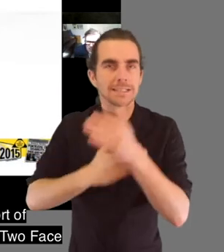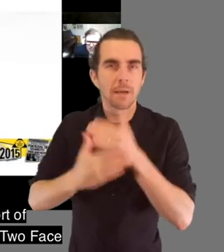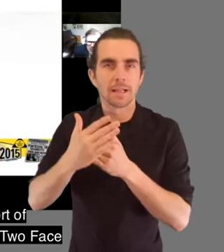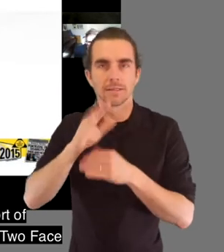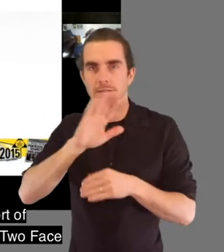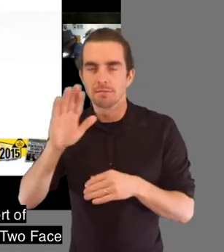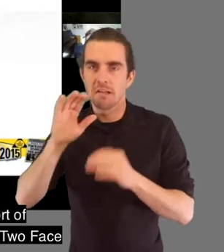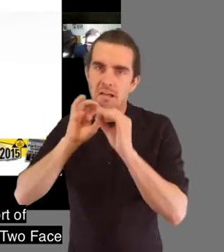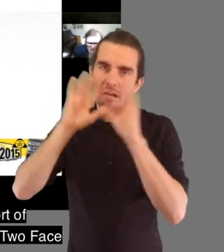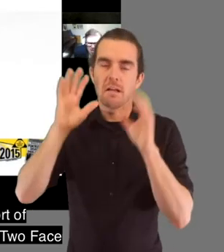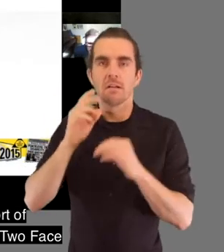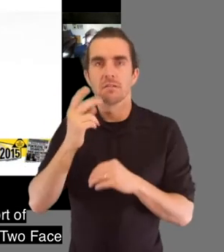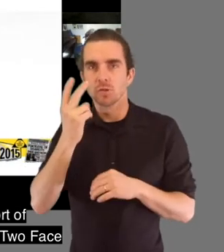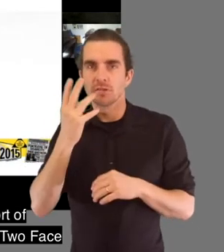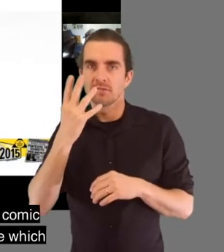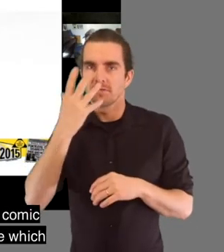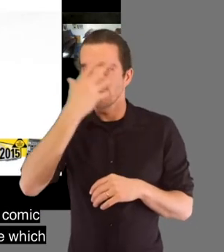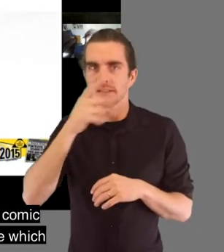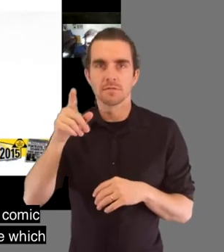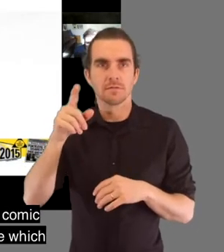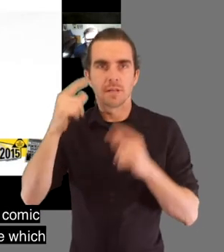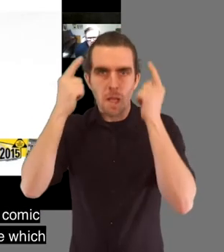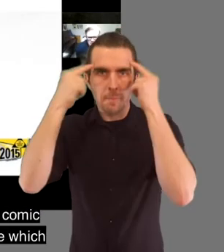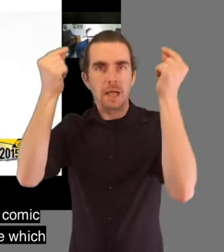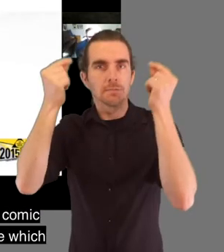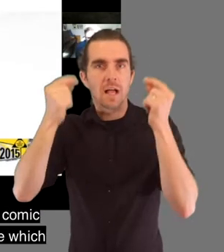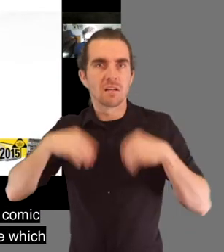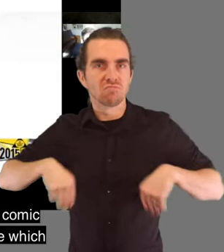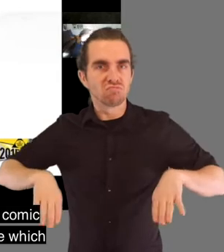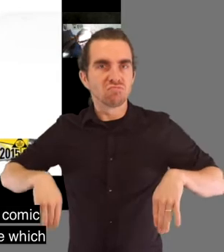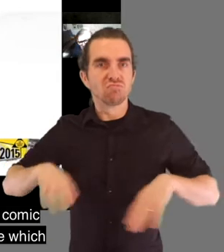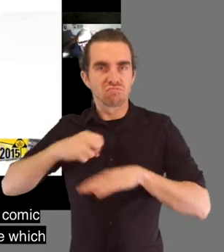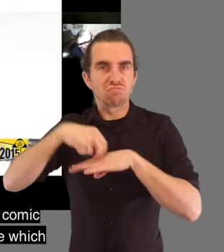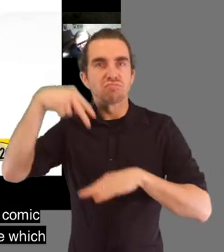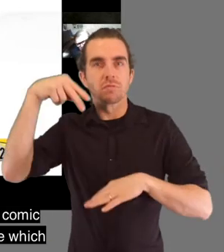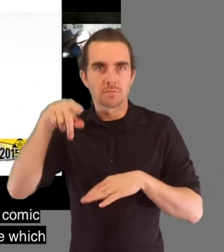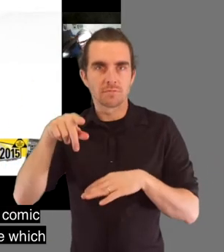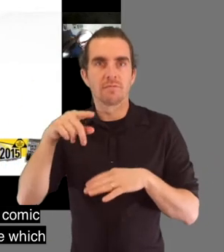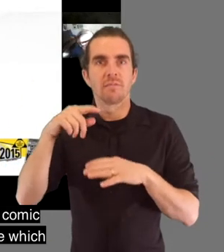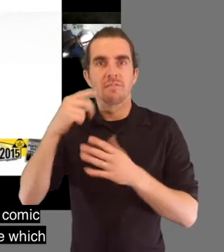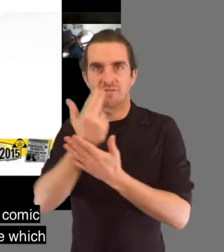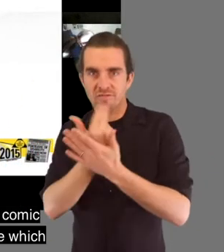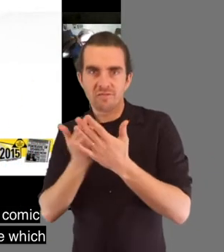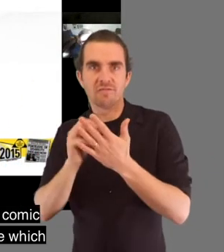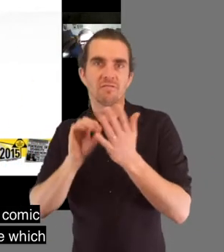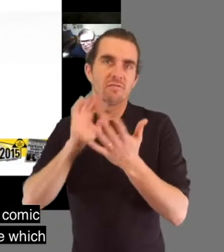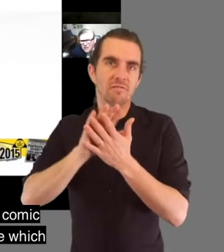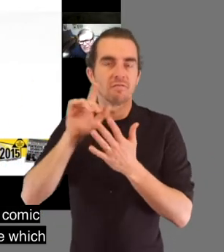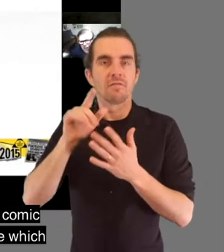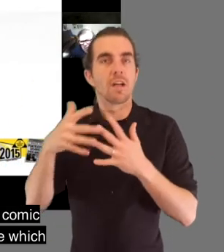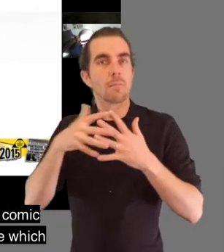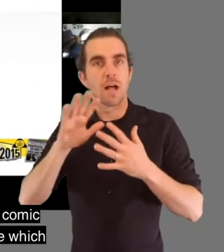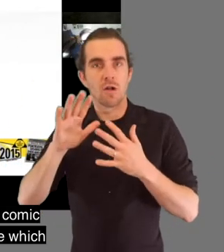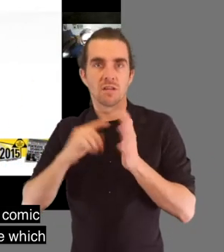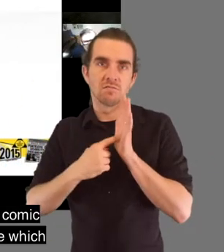And these ideas, like this Two-Face in the Batman comics, come from comic culture, United